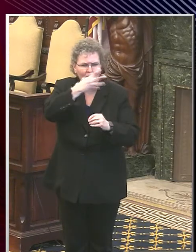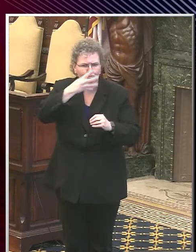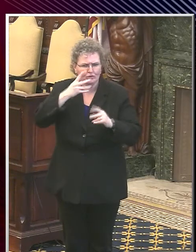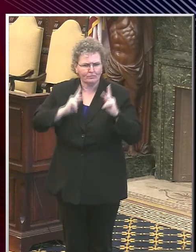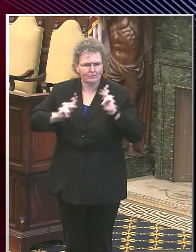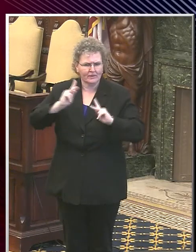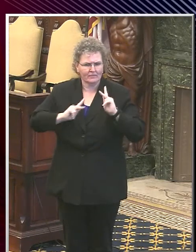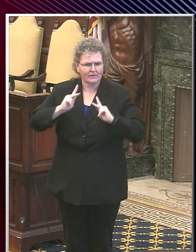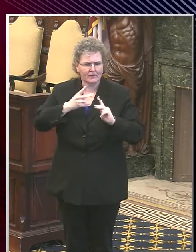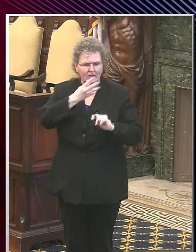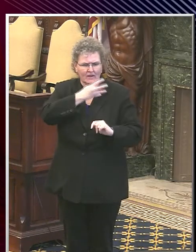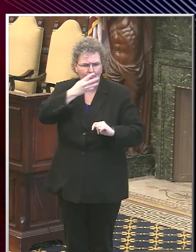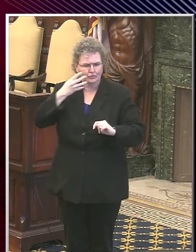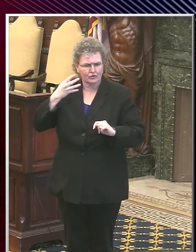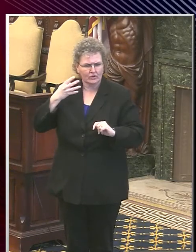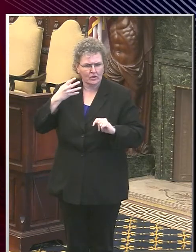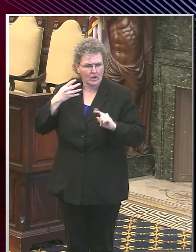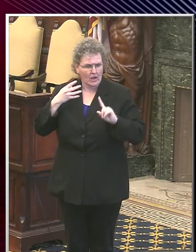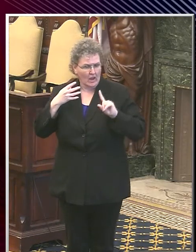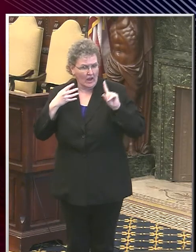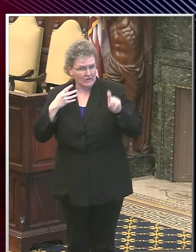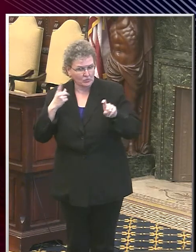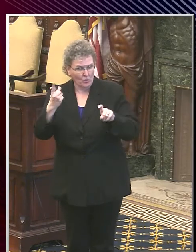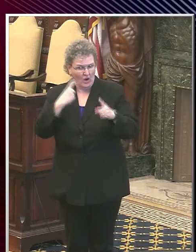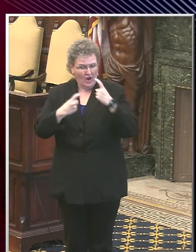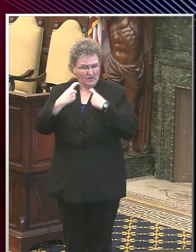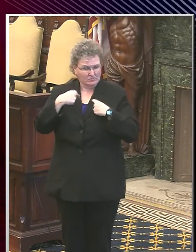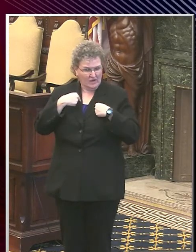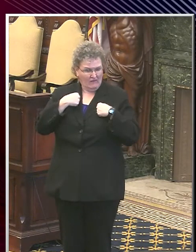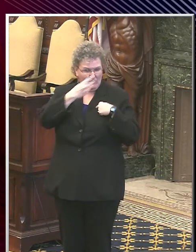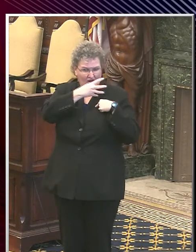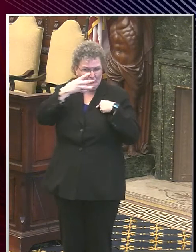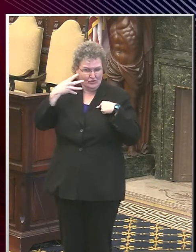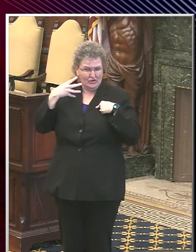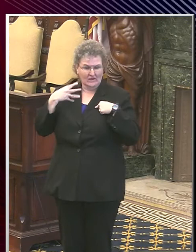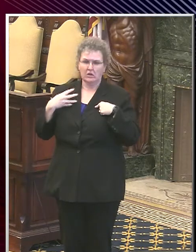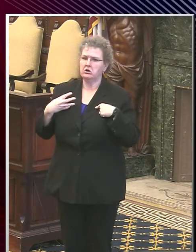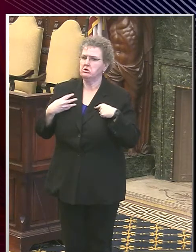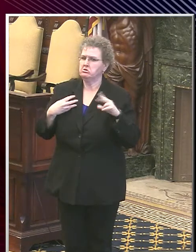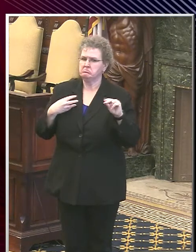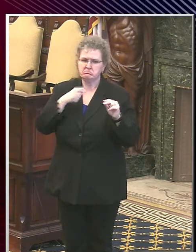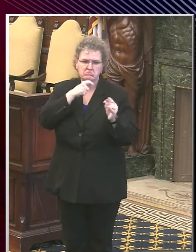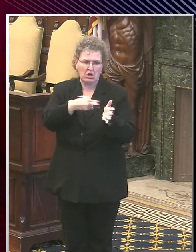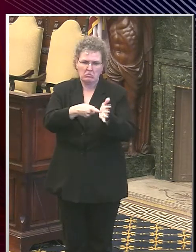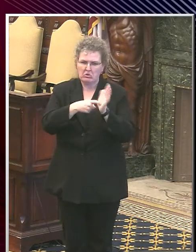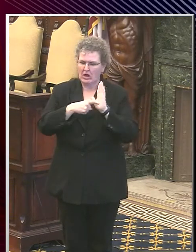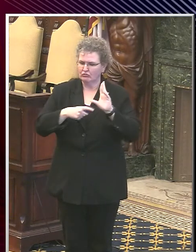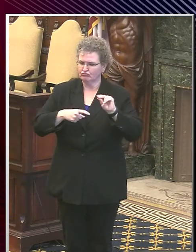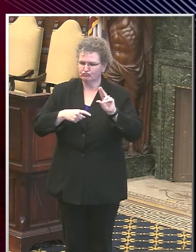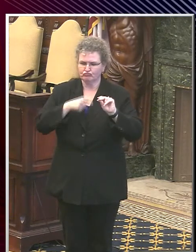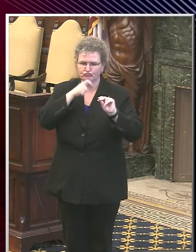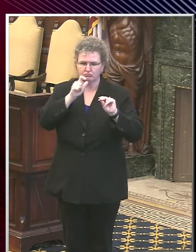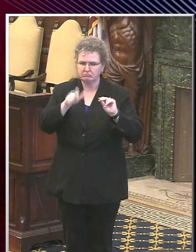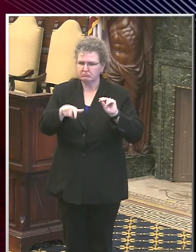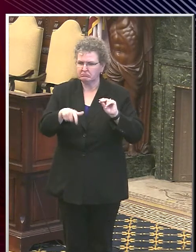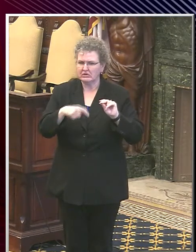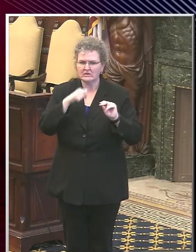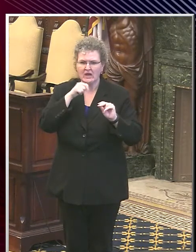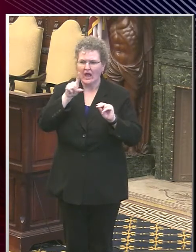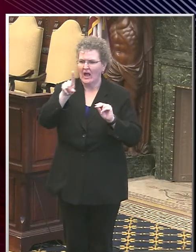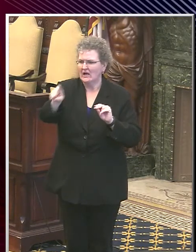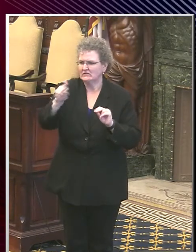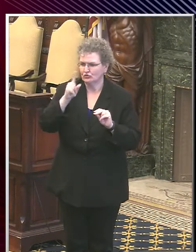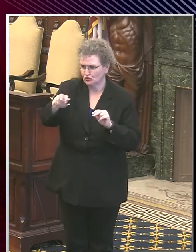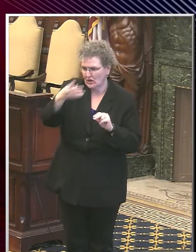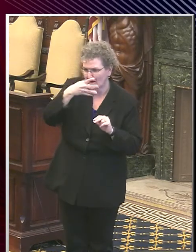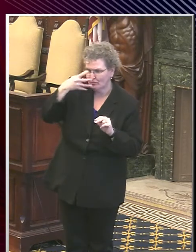other sort of identifying information. That is not a required information.